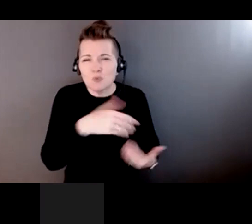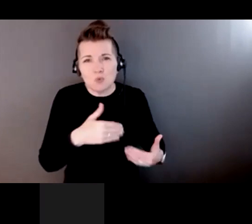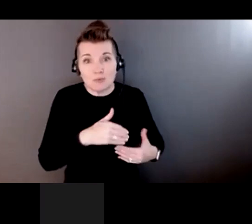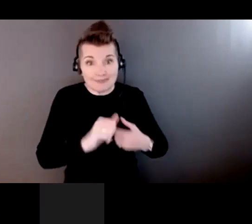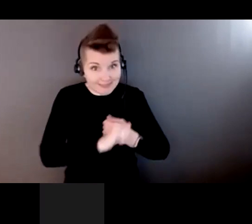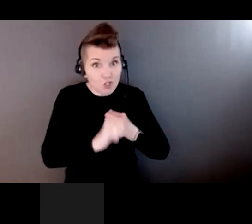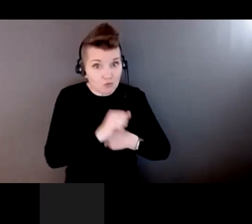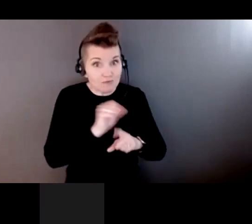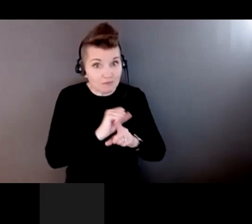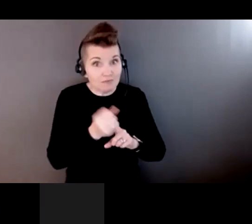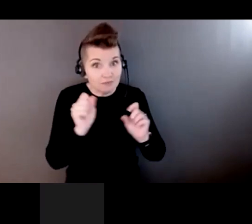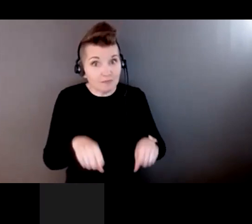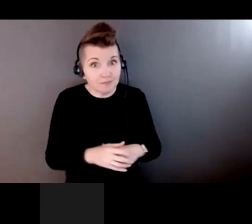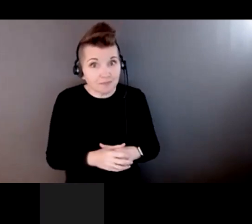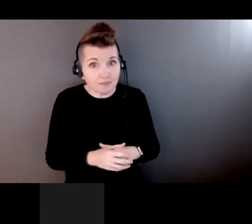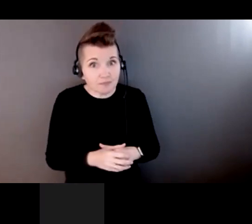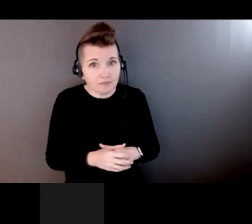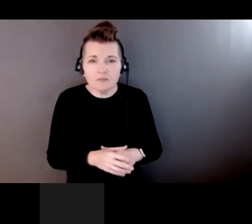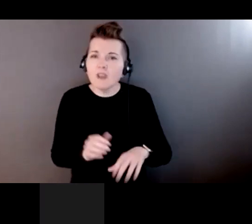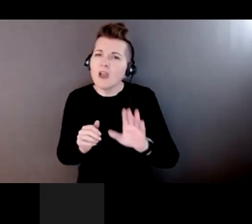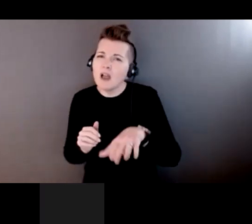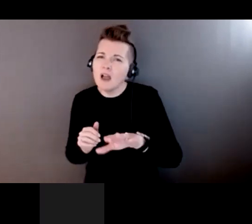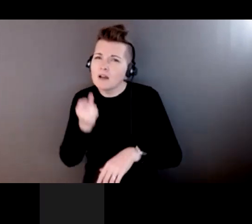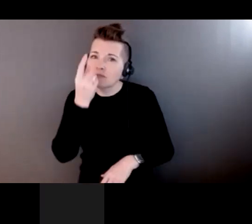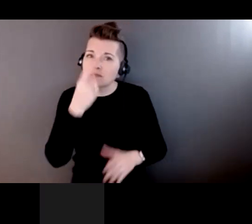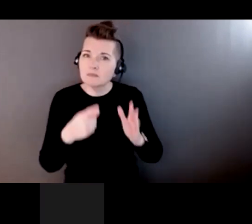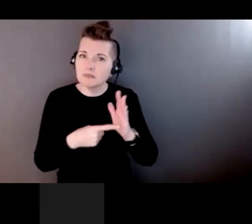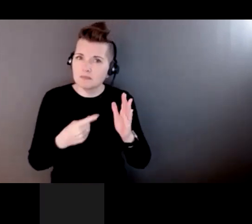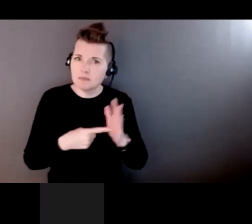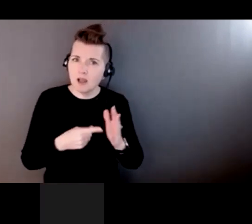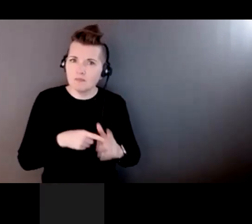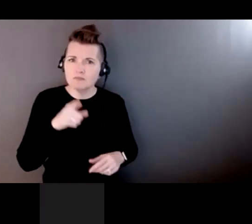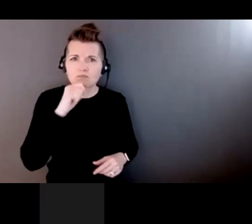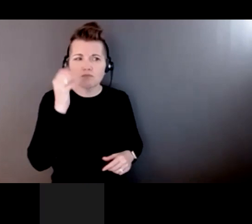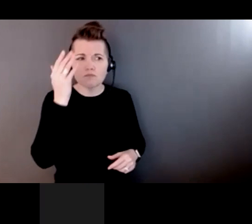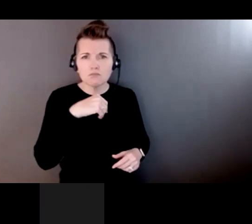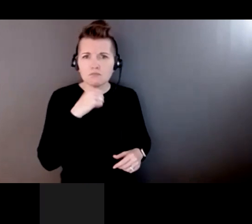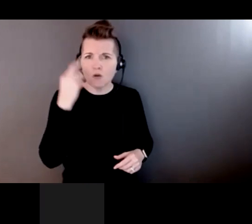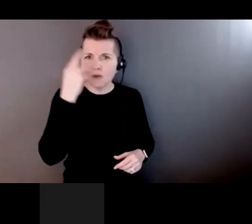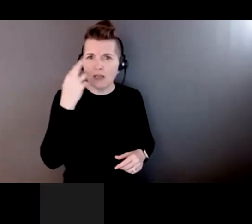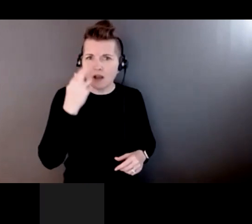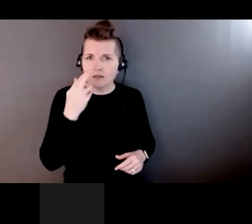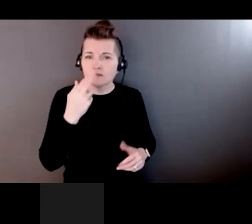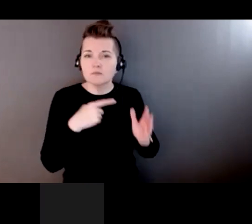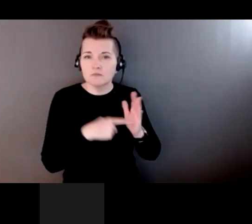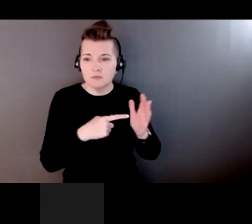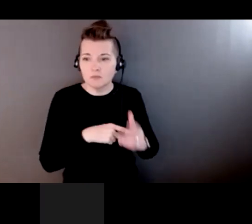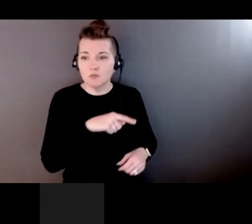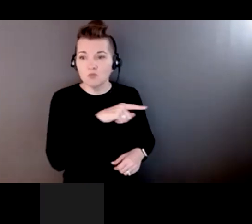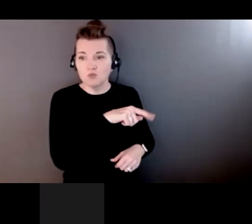life which you think nothing of, but are quite valuable. Maybe you're sending emails to somebody or texting